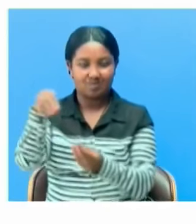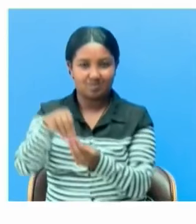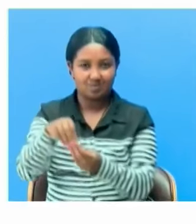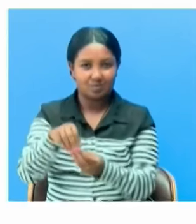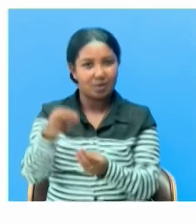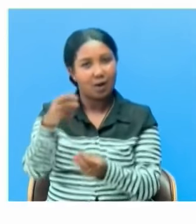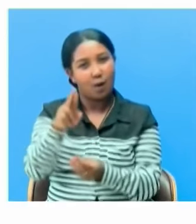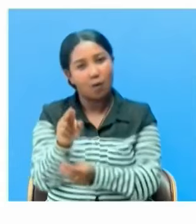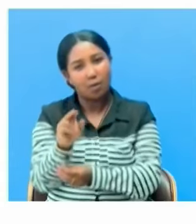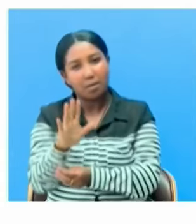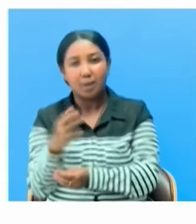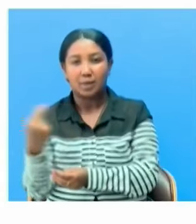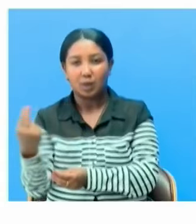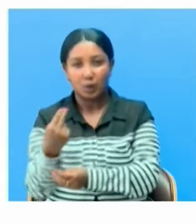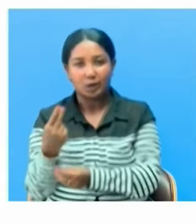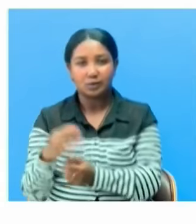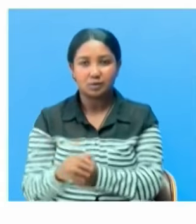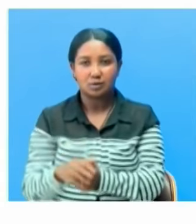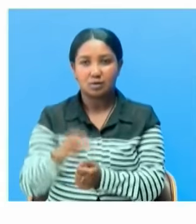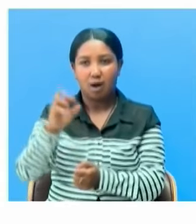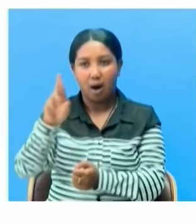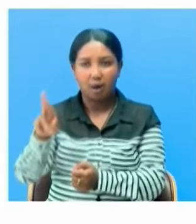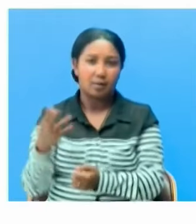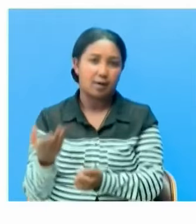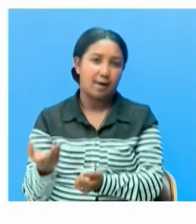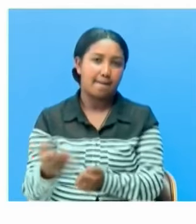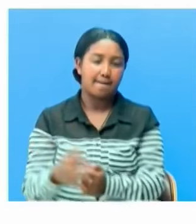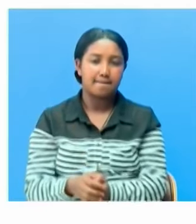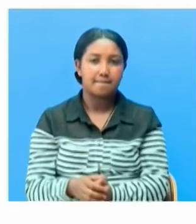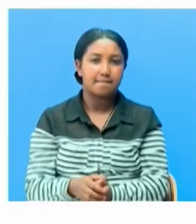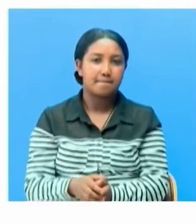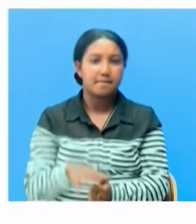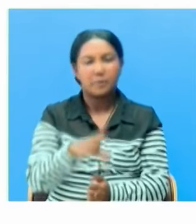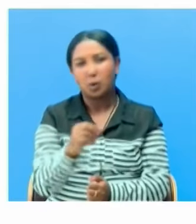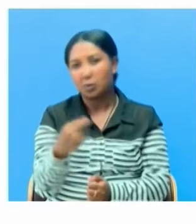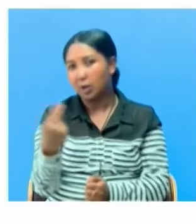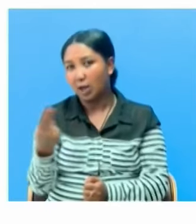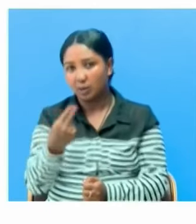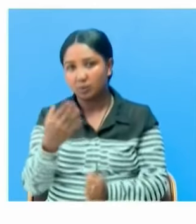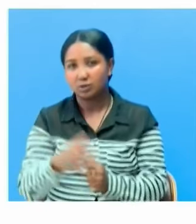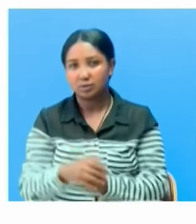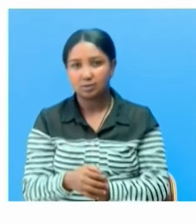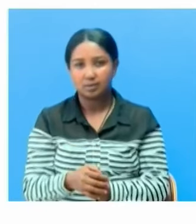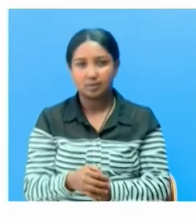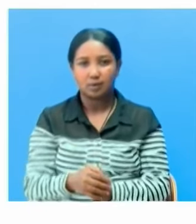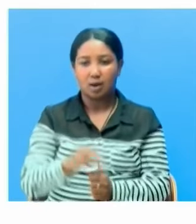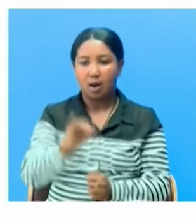Or maybe we can use R. And also we can use